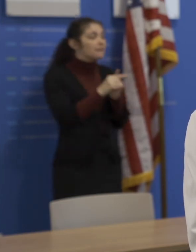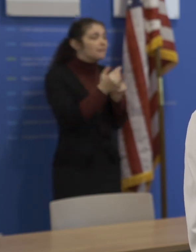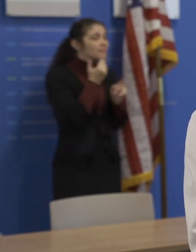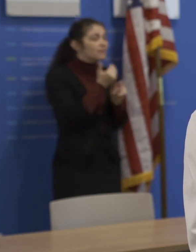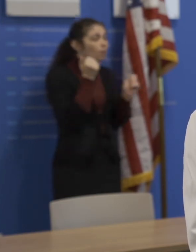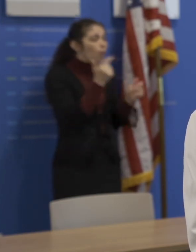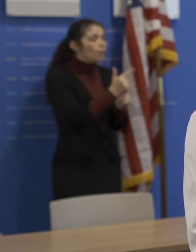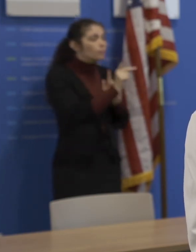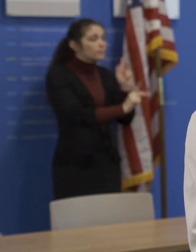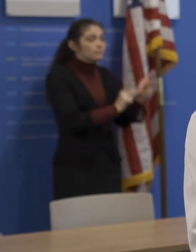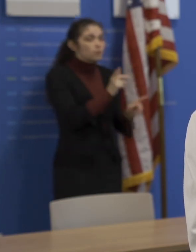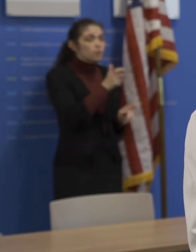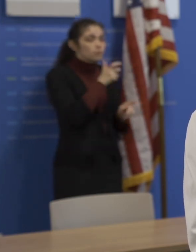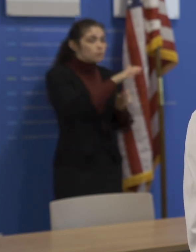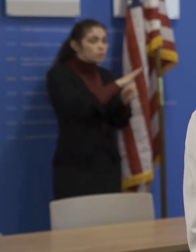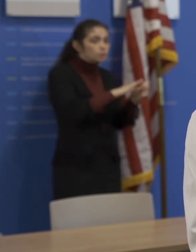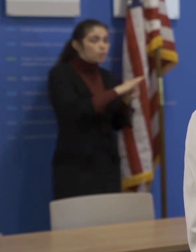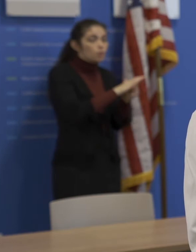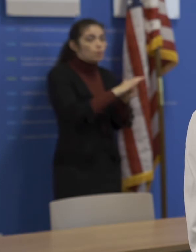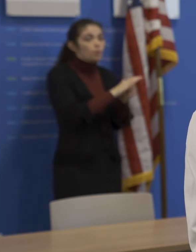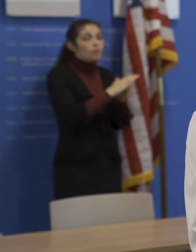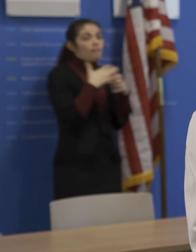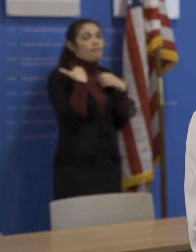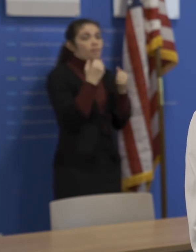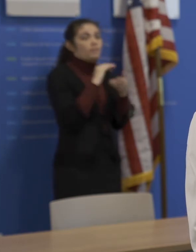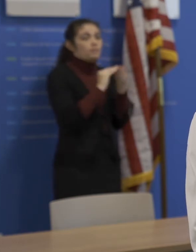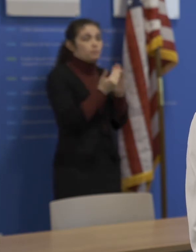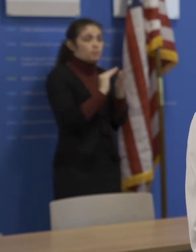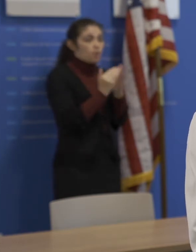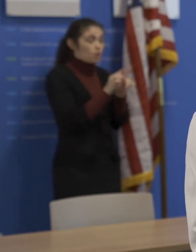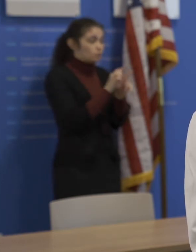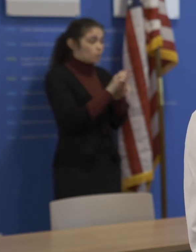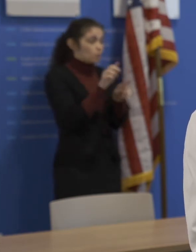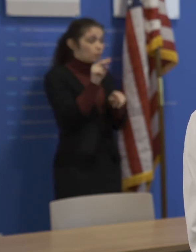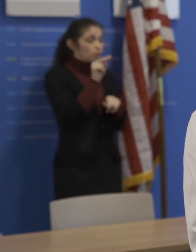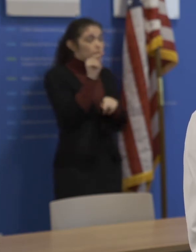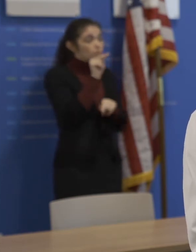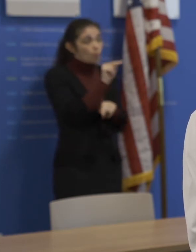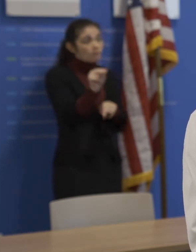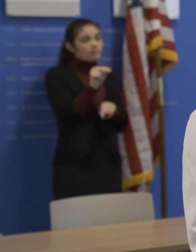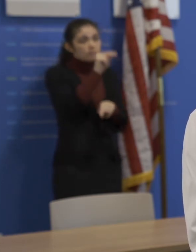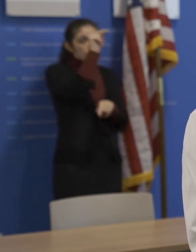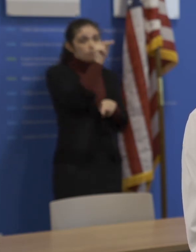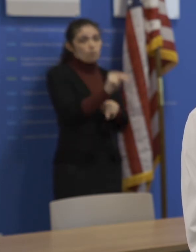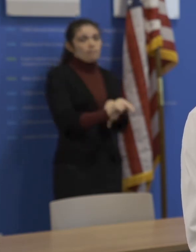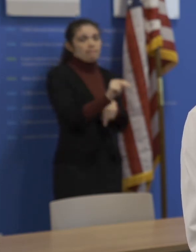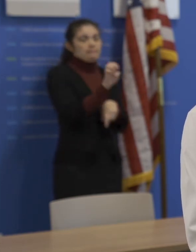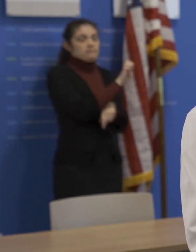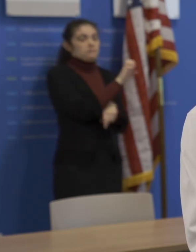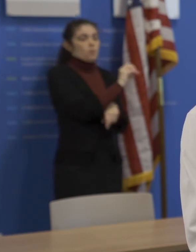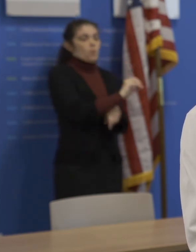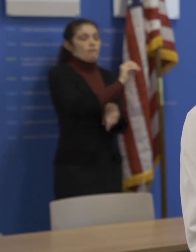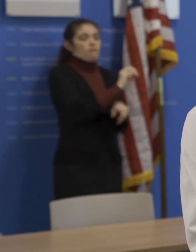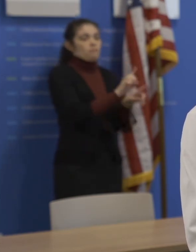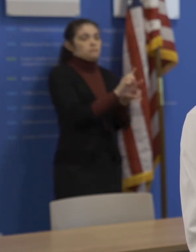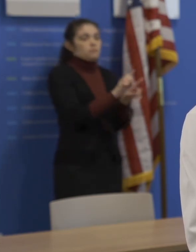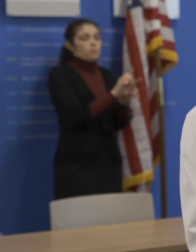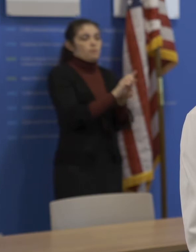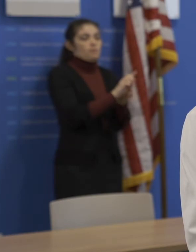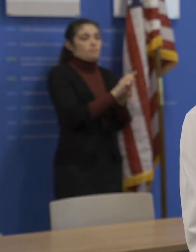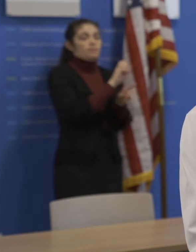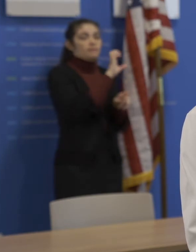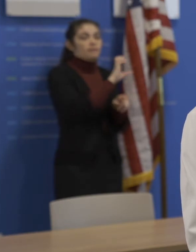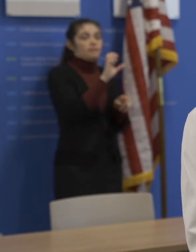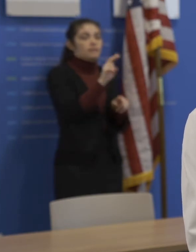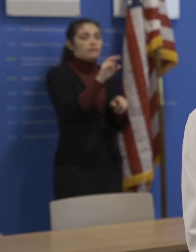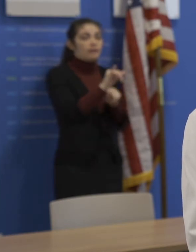those sanitarians all over the local public health community in Northeast Ohio, in our state, and actually across the country. Here at the Cuyahoga County Board of Health